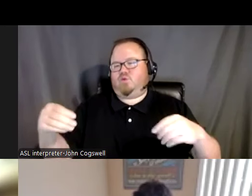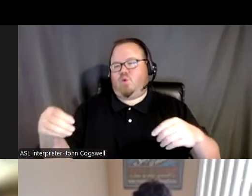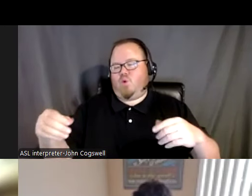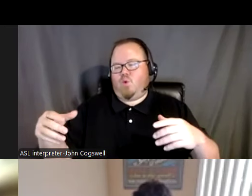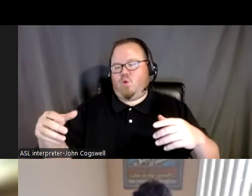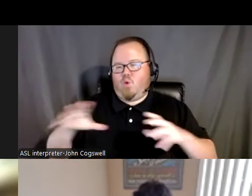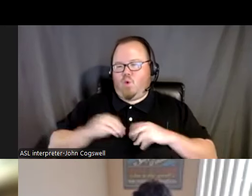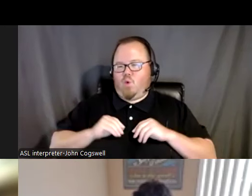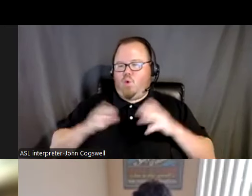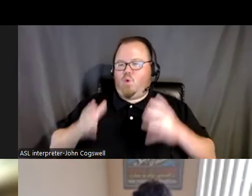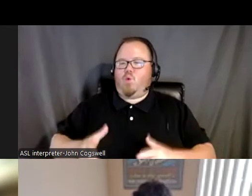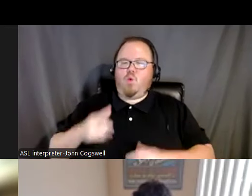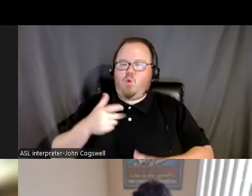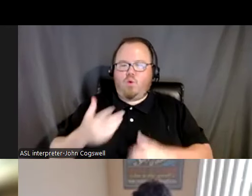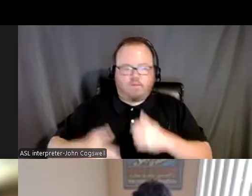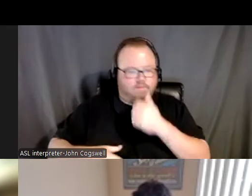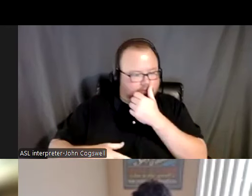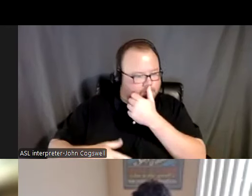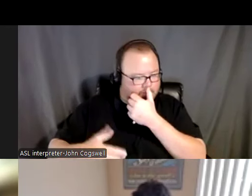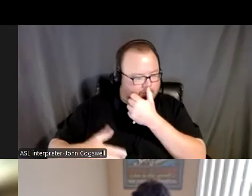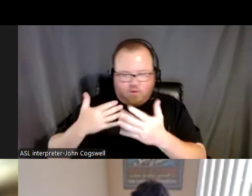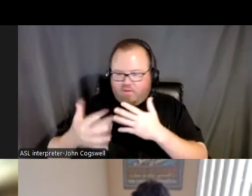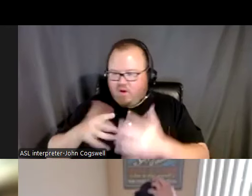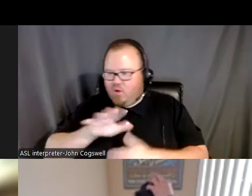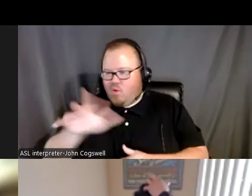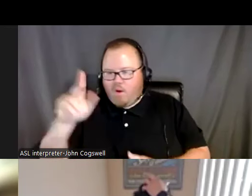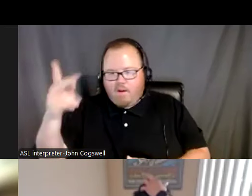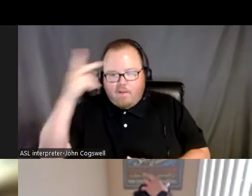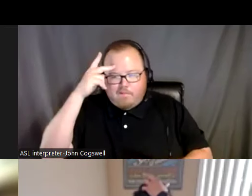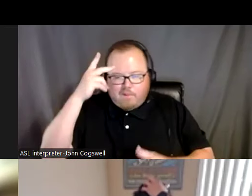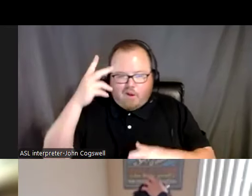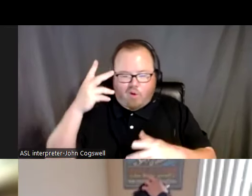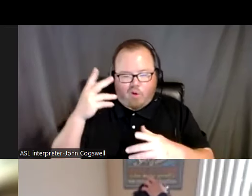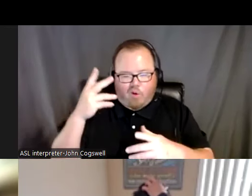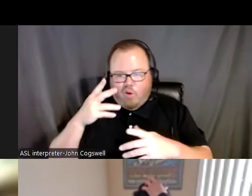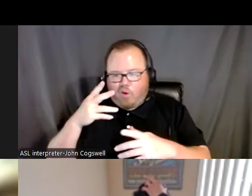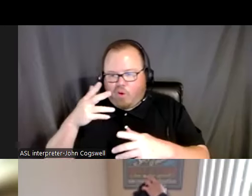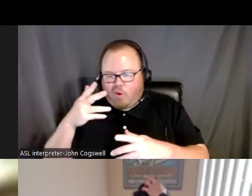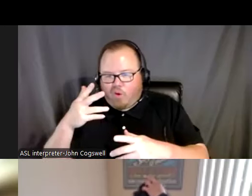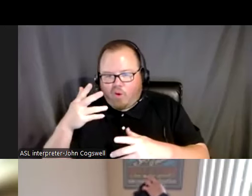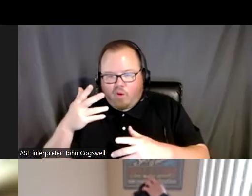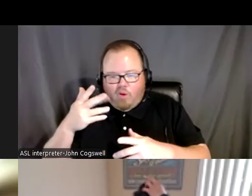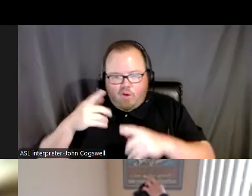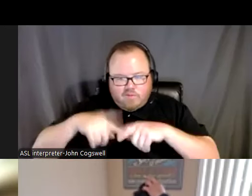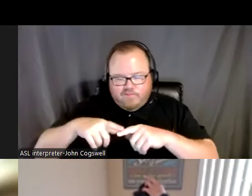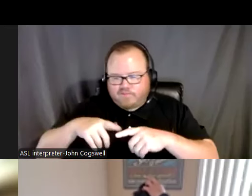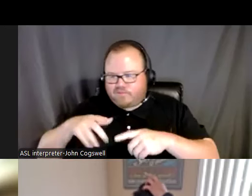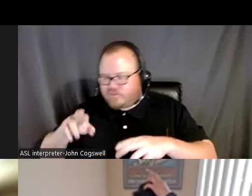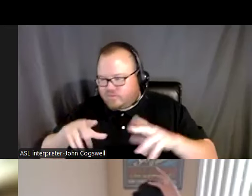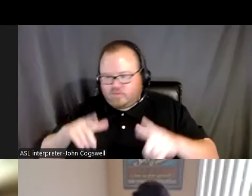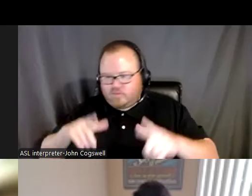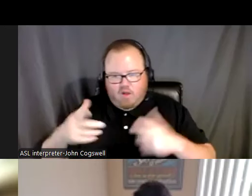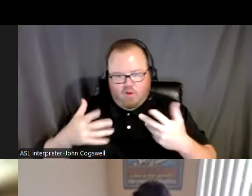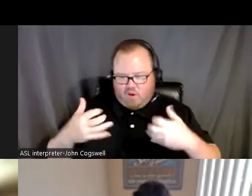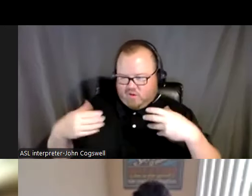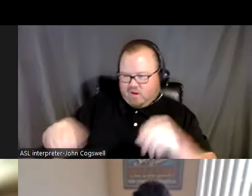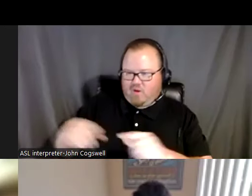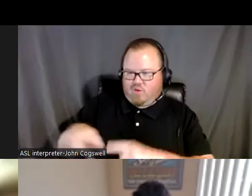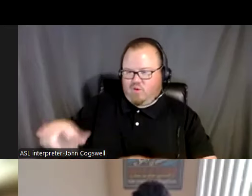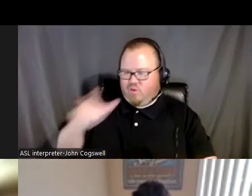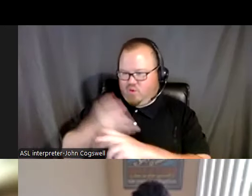They, whatever our political leanings, no moral person wants to sell an item to somebody that ends up being used